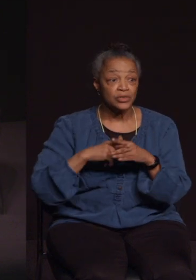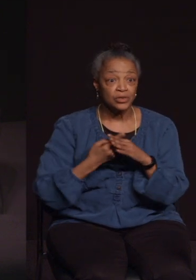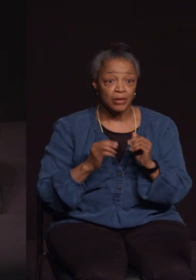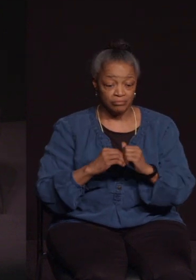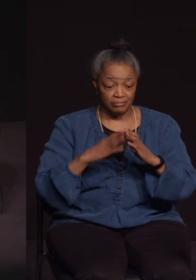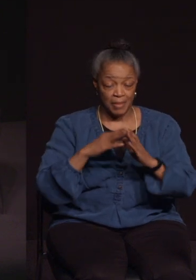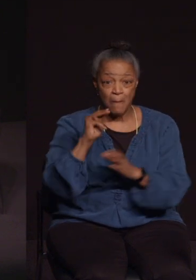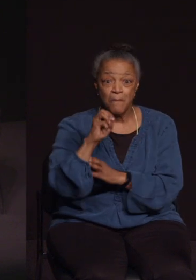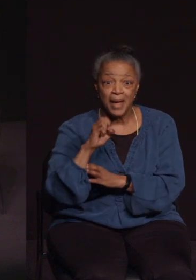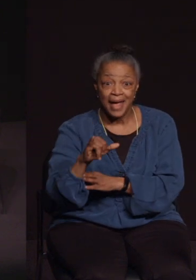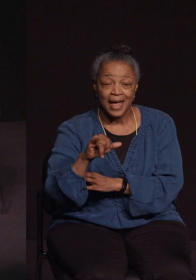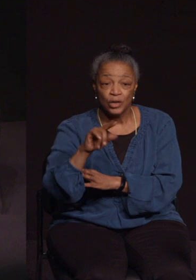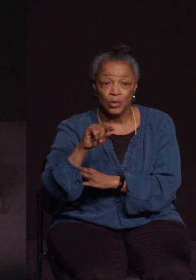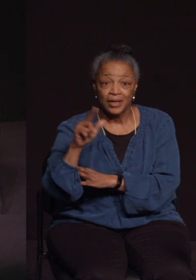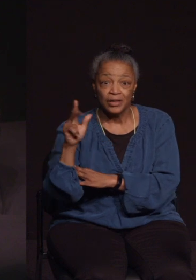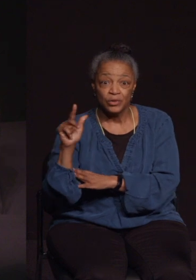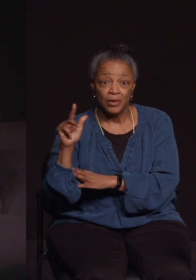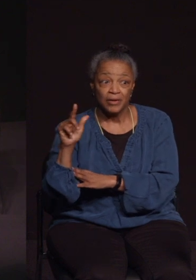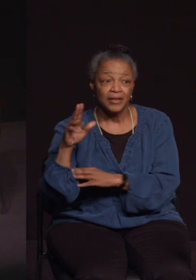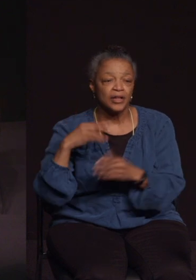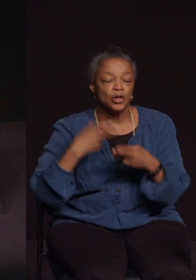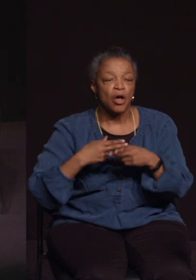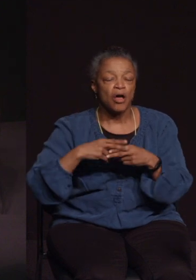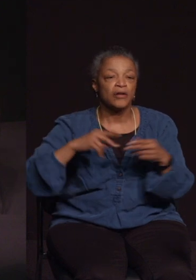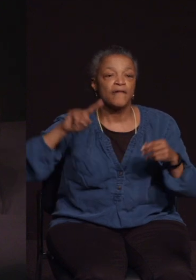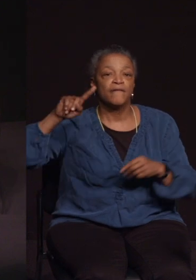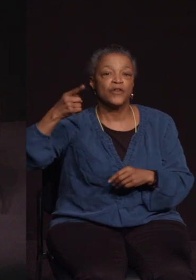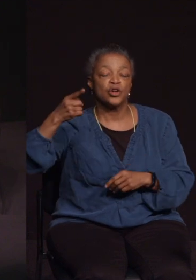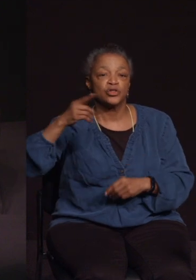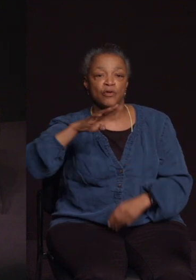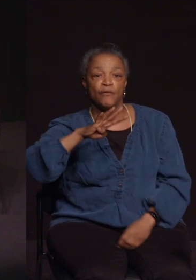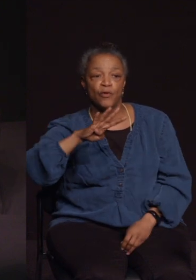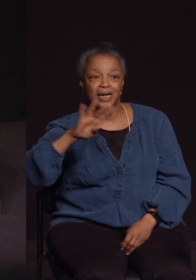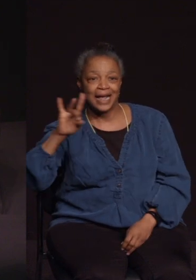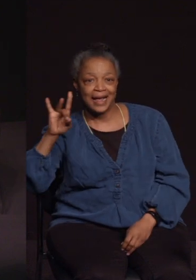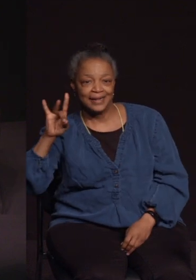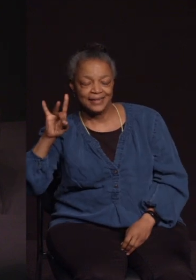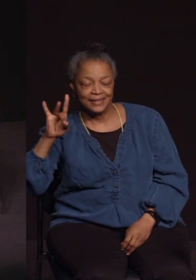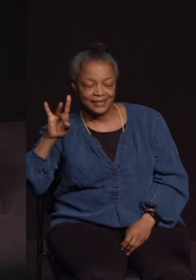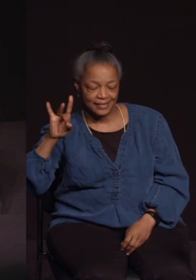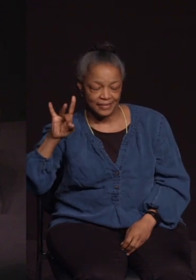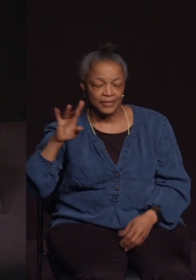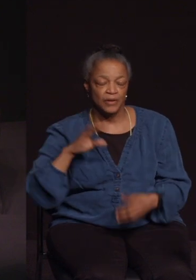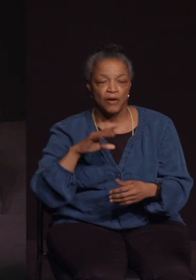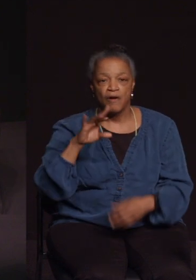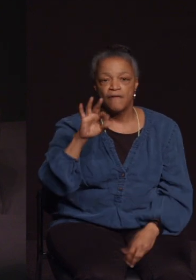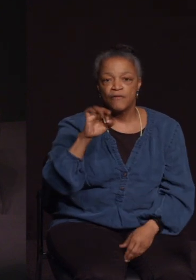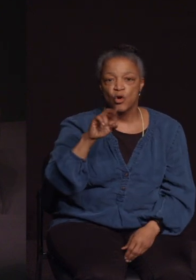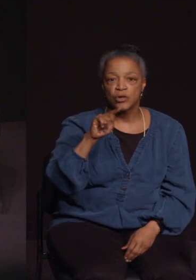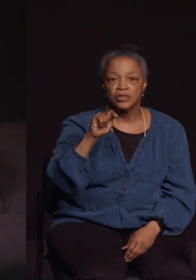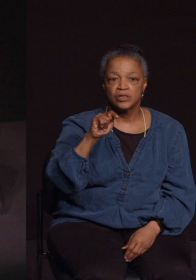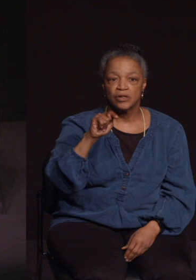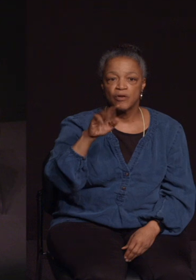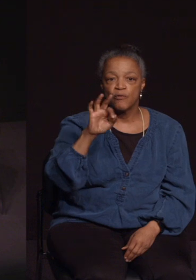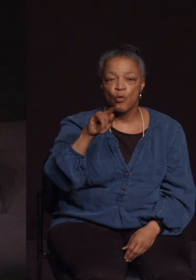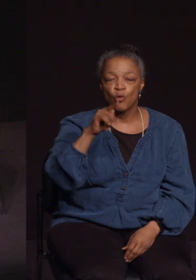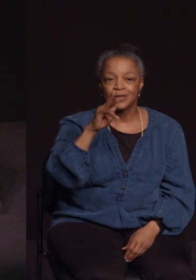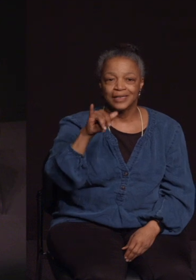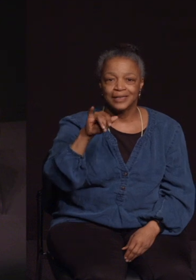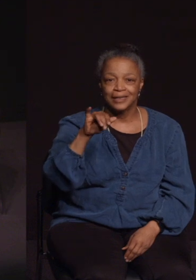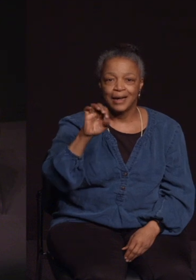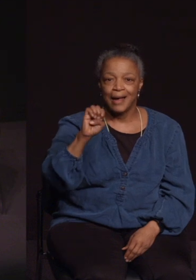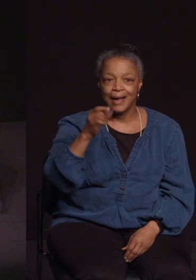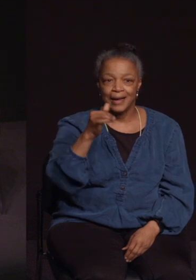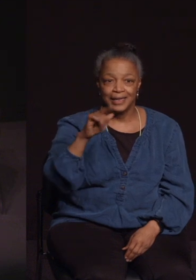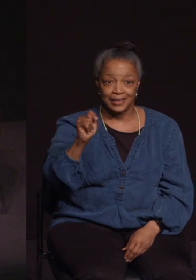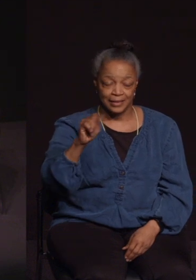May of 2023 called First 48. We feel like this program is very